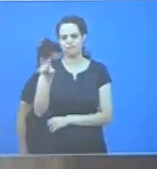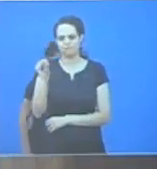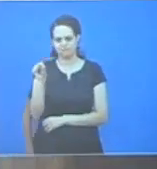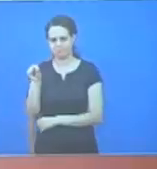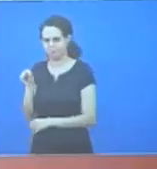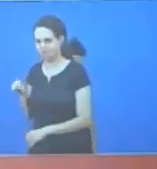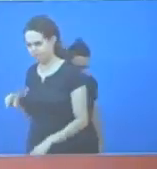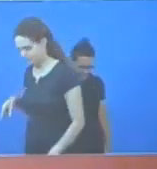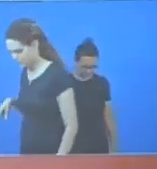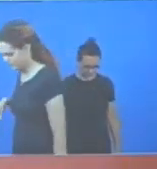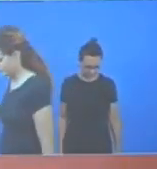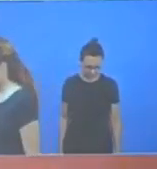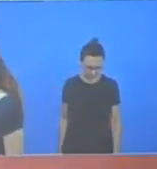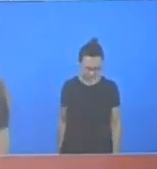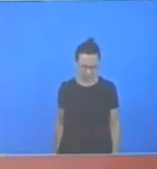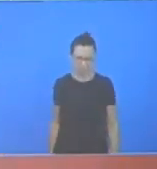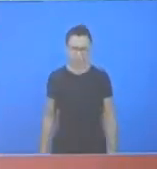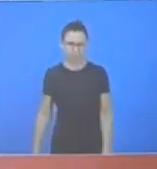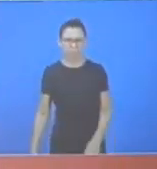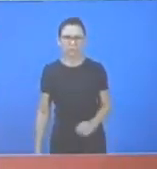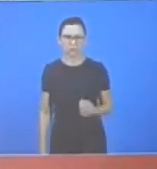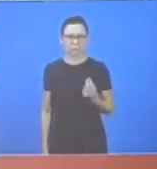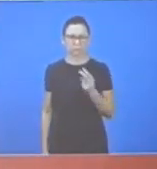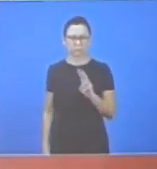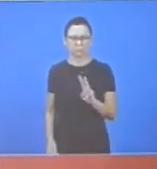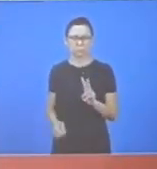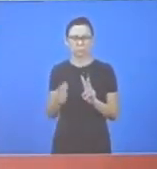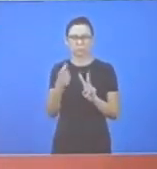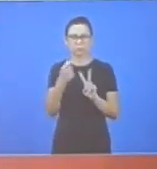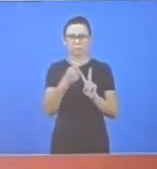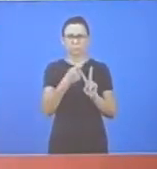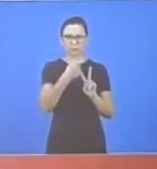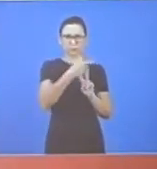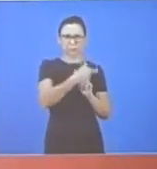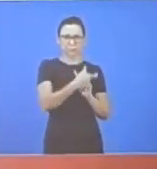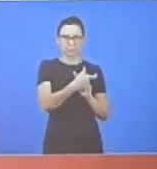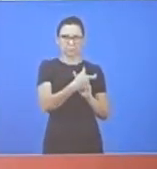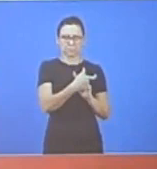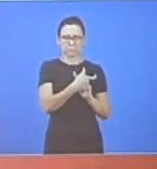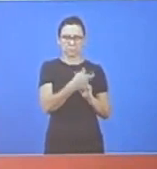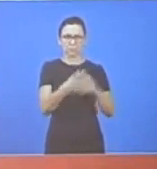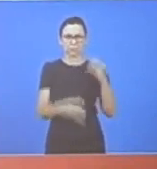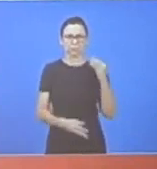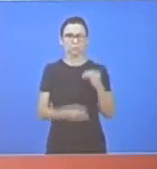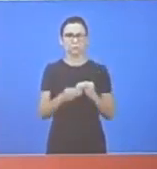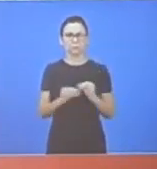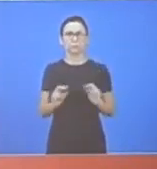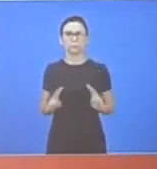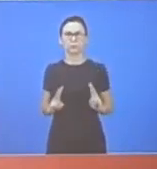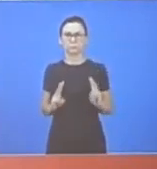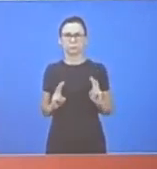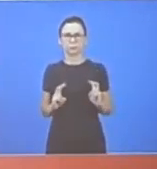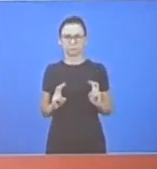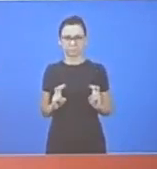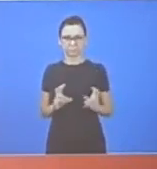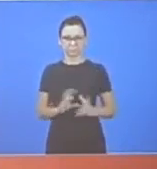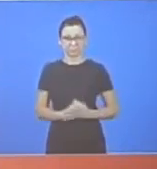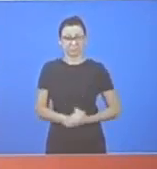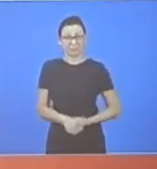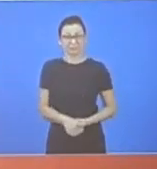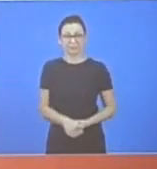Two words to make it short. The theme for this parable. It's about